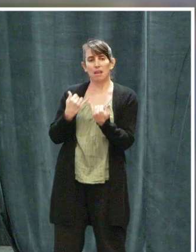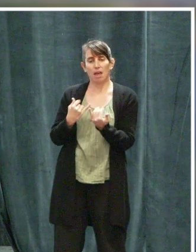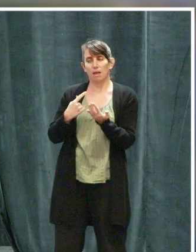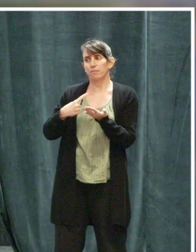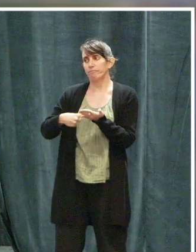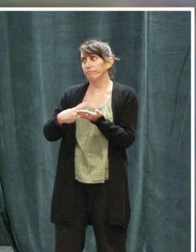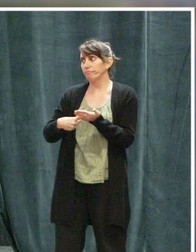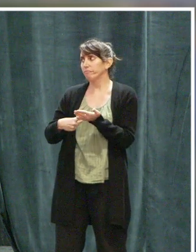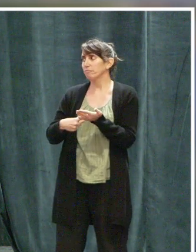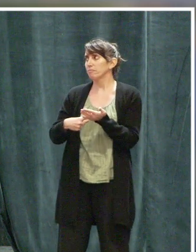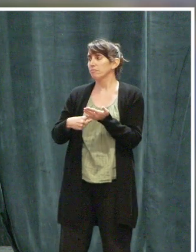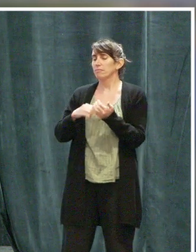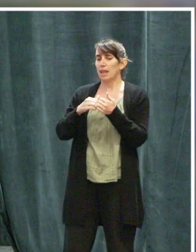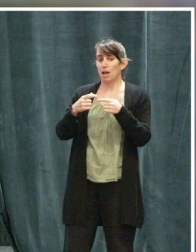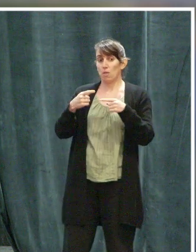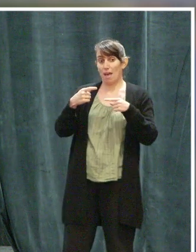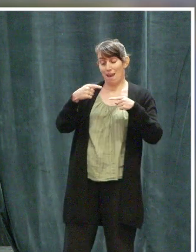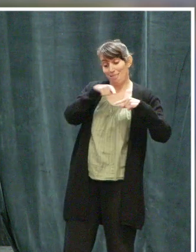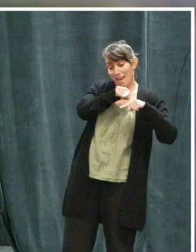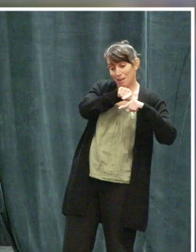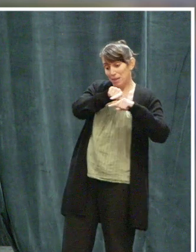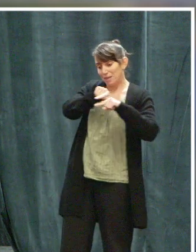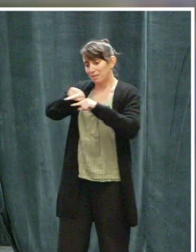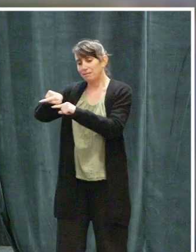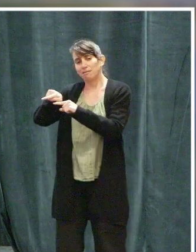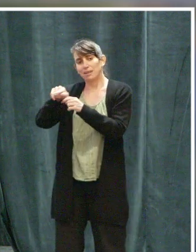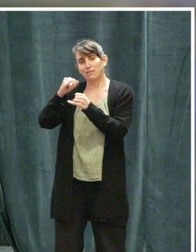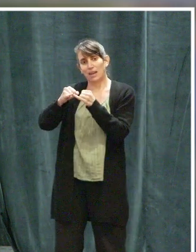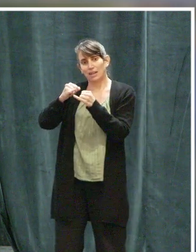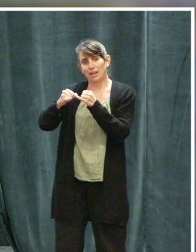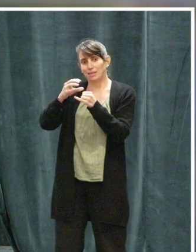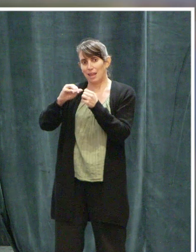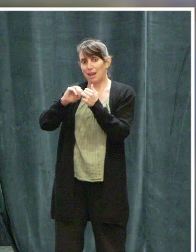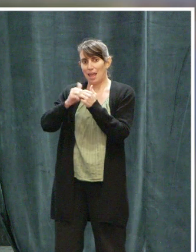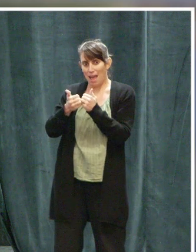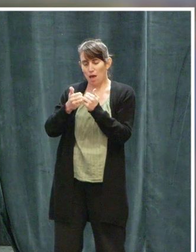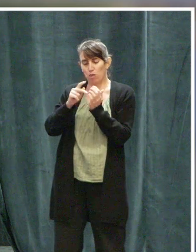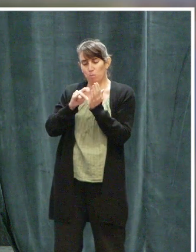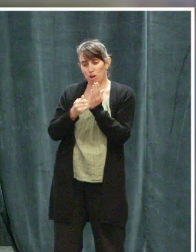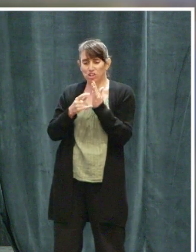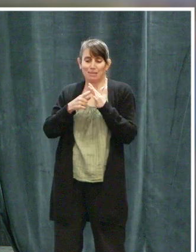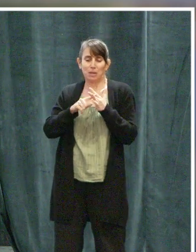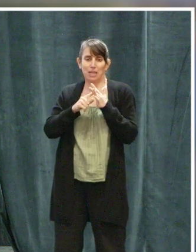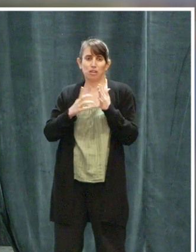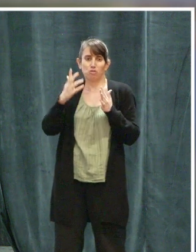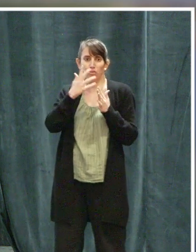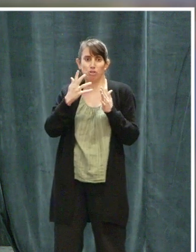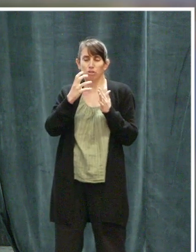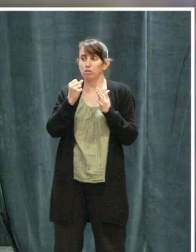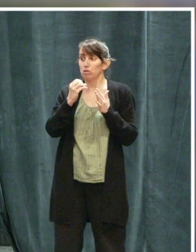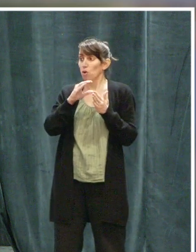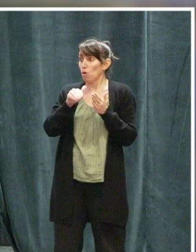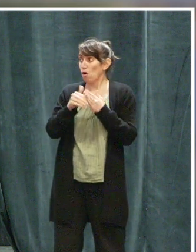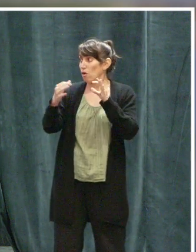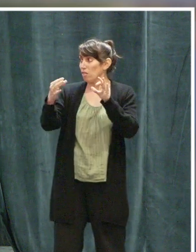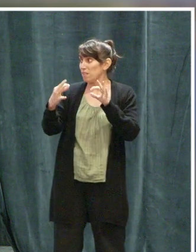about how the alignment is being finalized and how the project is going to begin to look. And so all the feedback that you